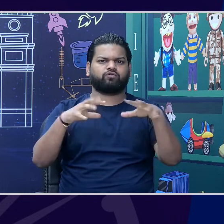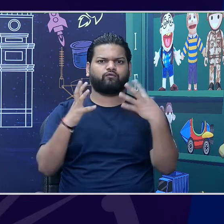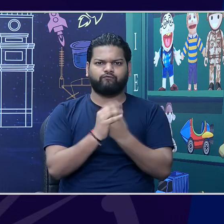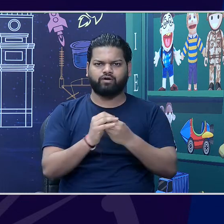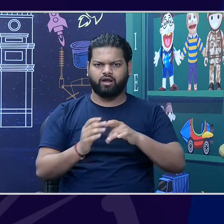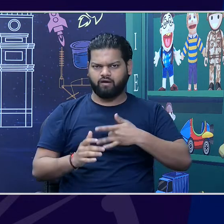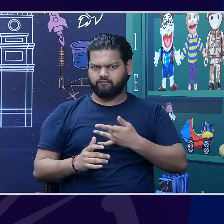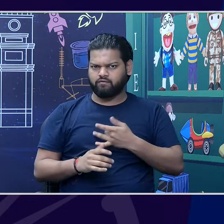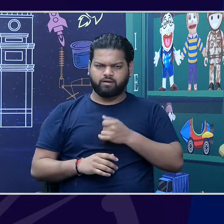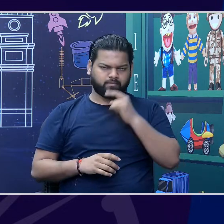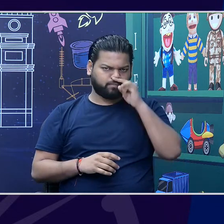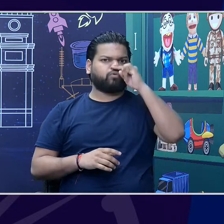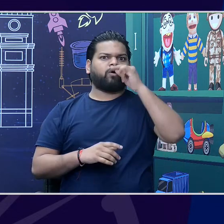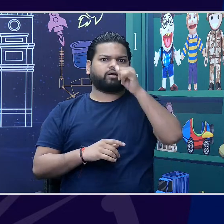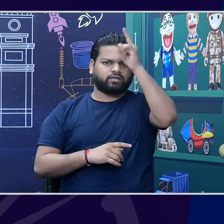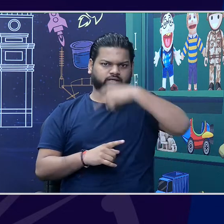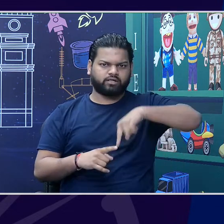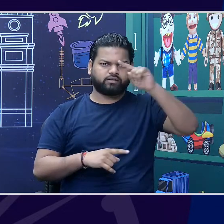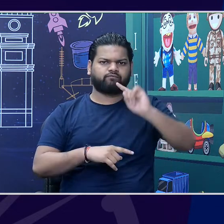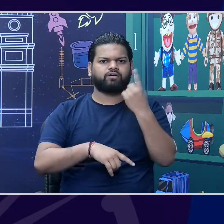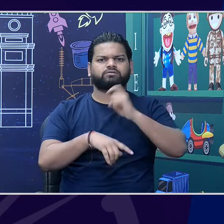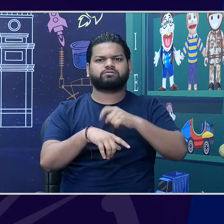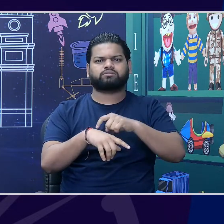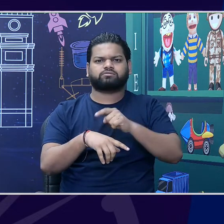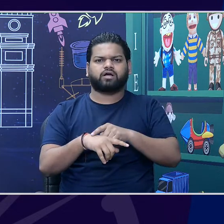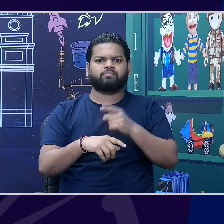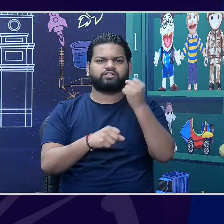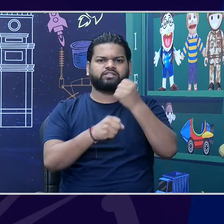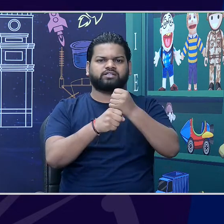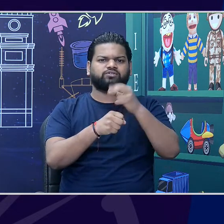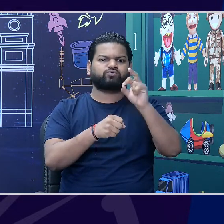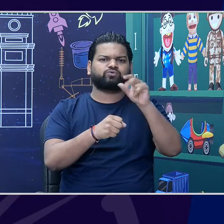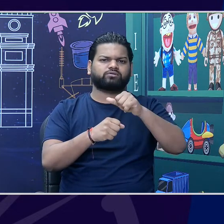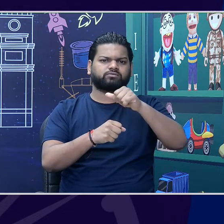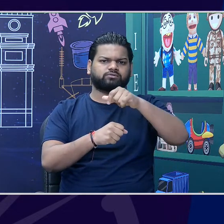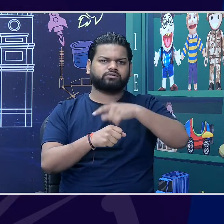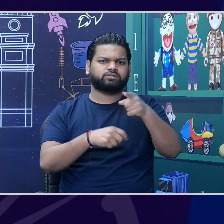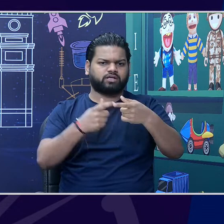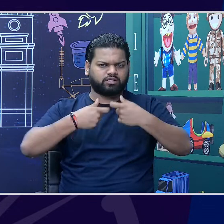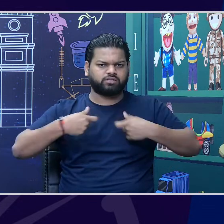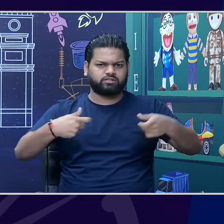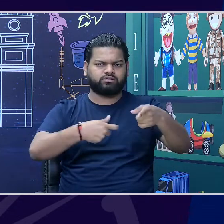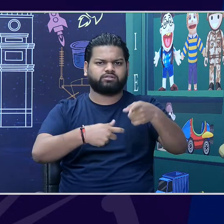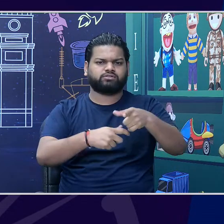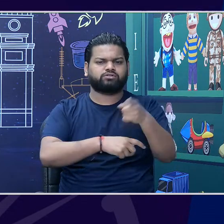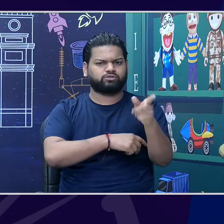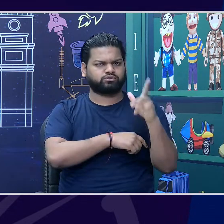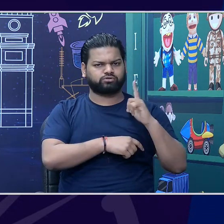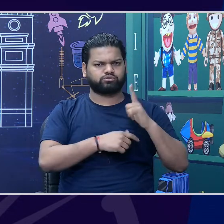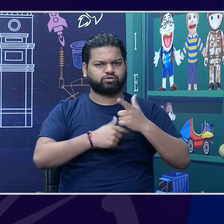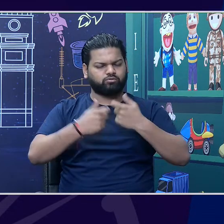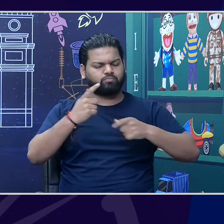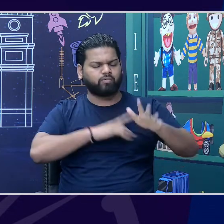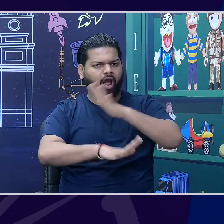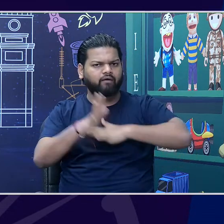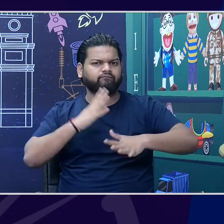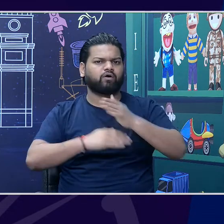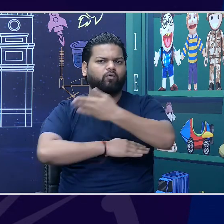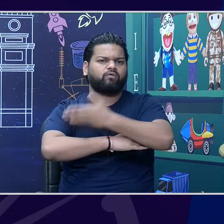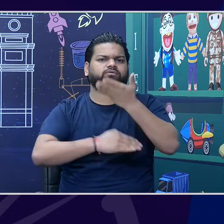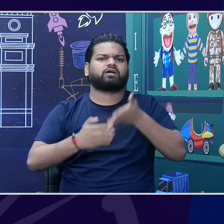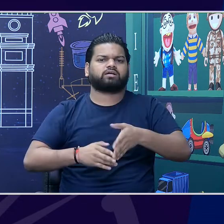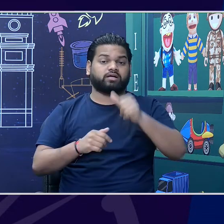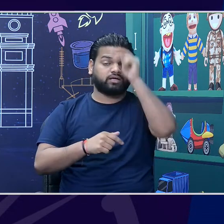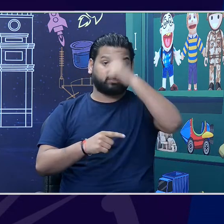that India assumed the G20 presidency and will convene the G20 Leader Summit for the first time in the country in 2023. A nation deeply committed